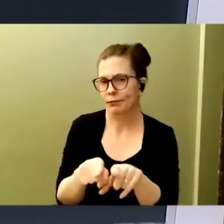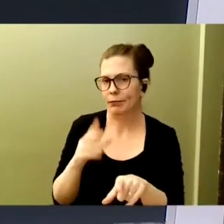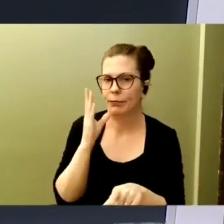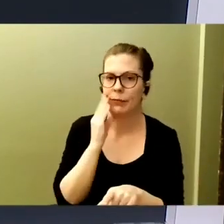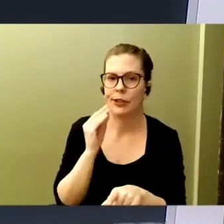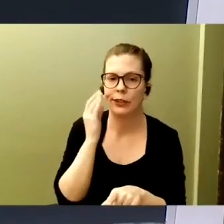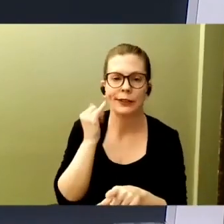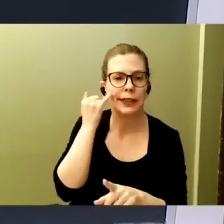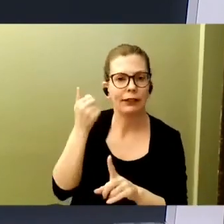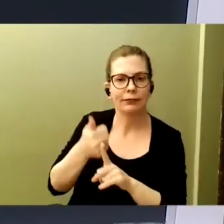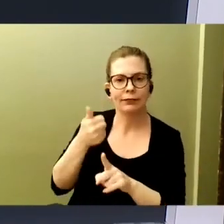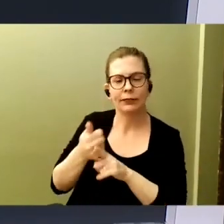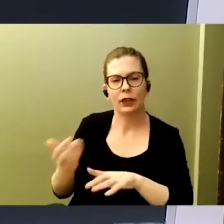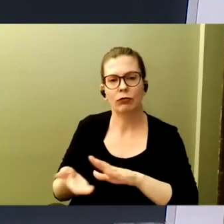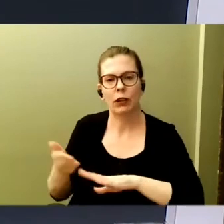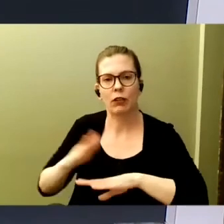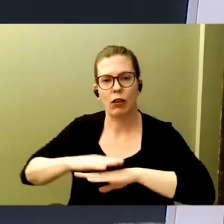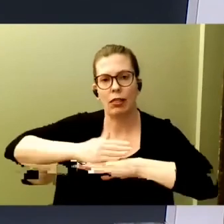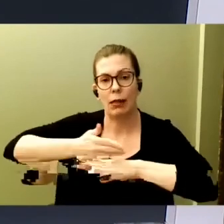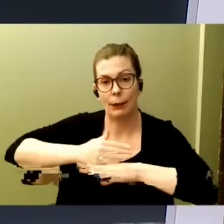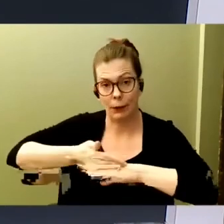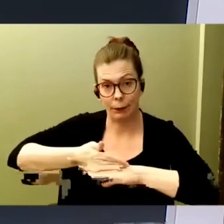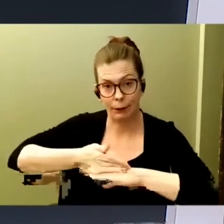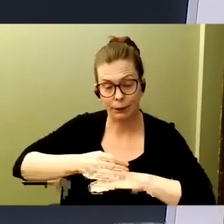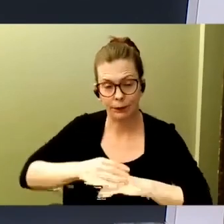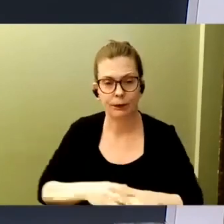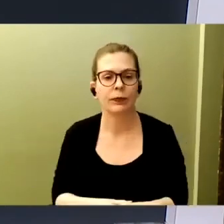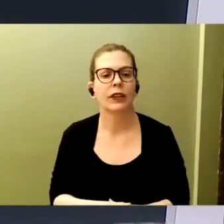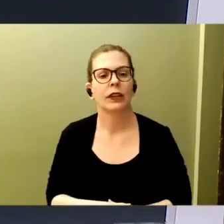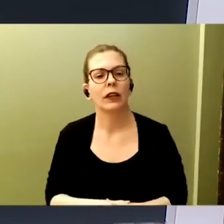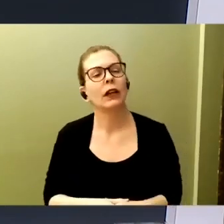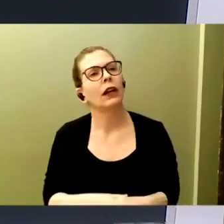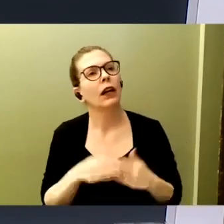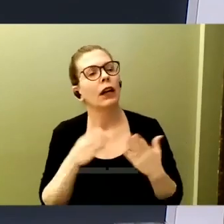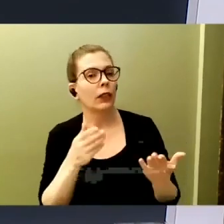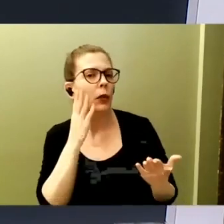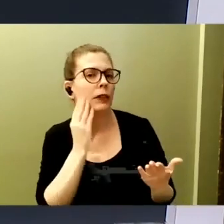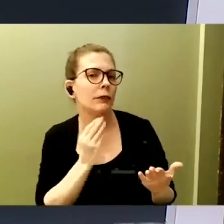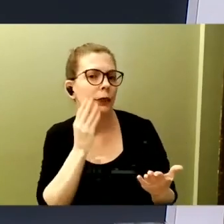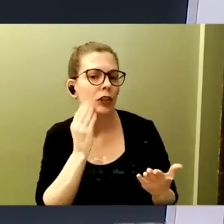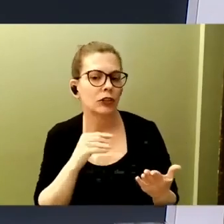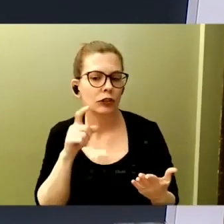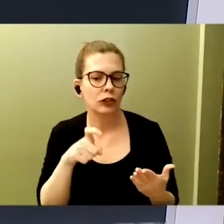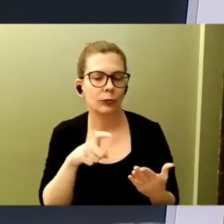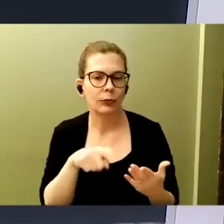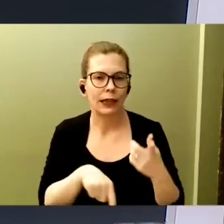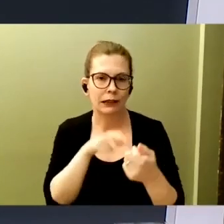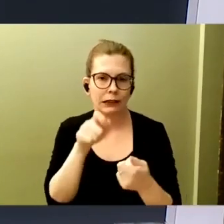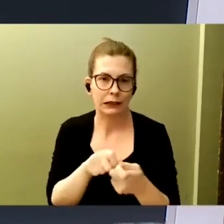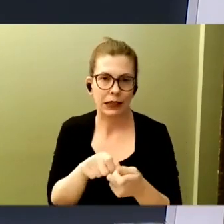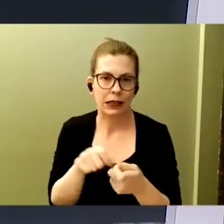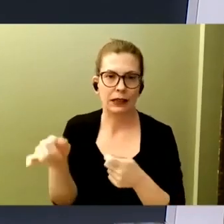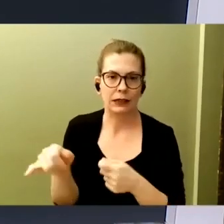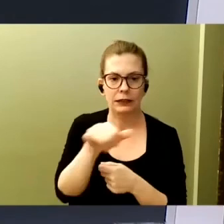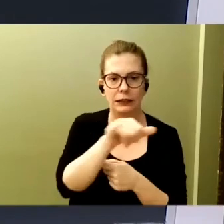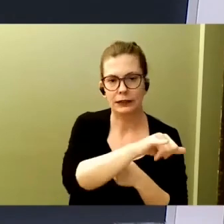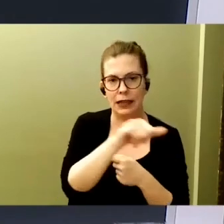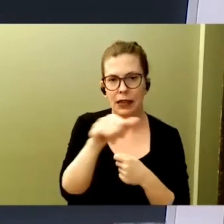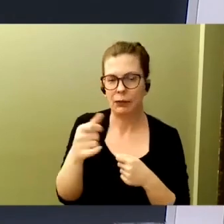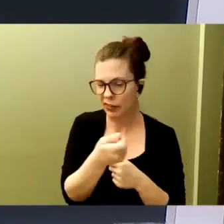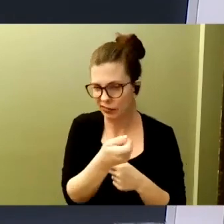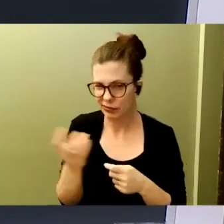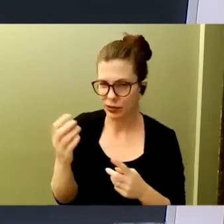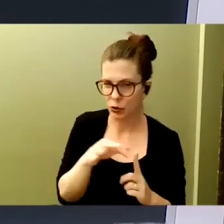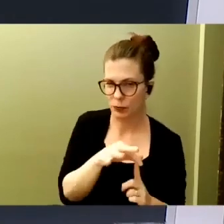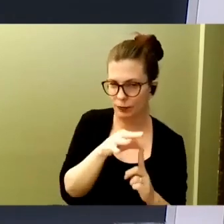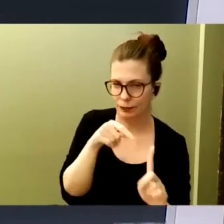on their laptop? So the experience should be exactly the same with a couple of caveats. Mm-hmm. So you have an account, you